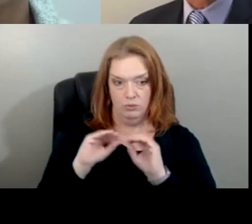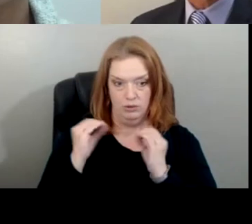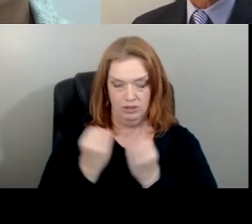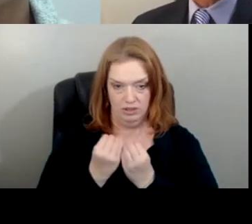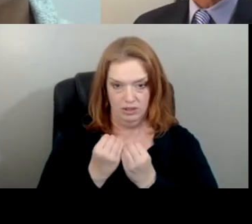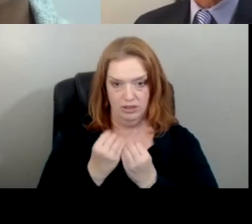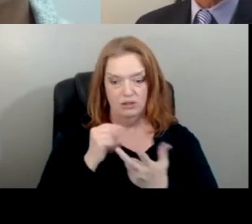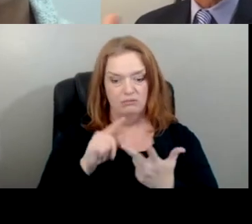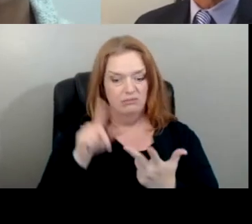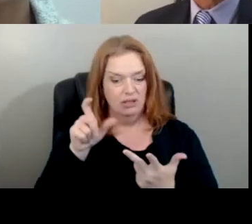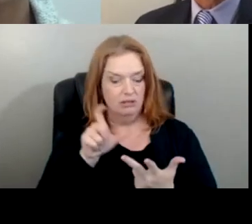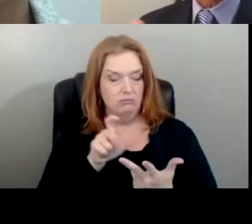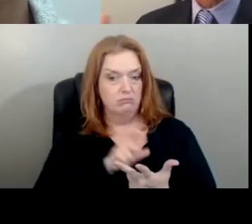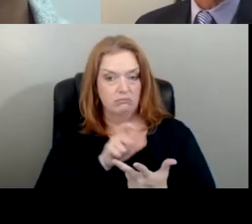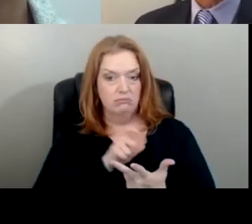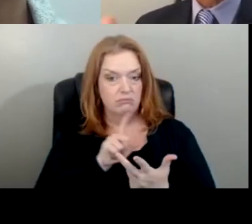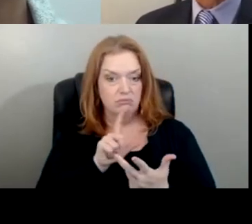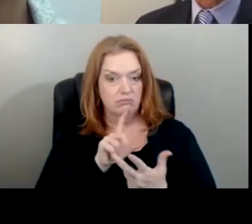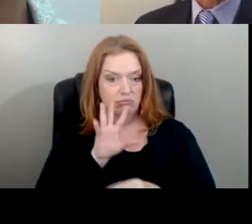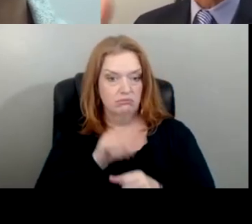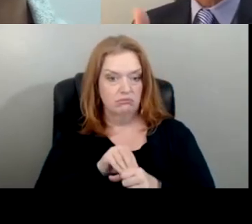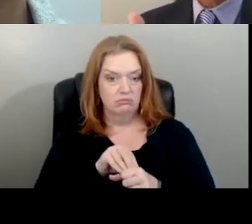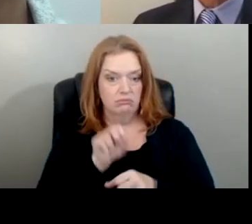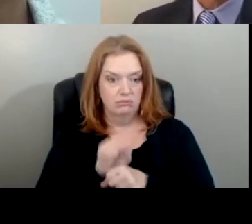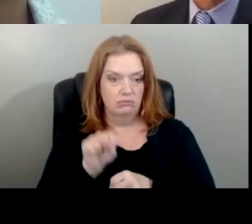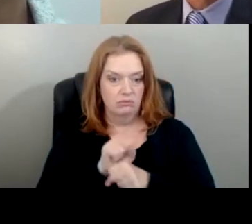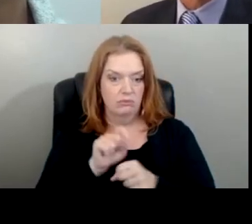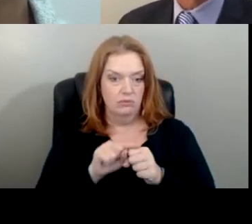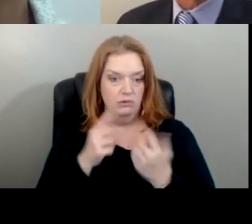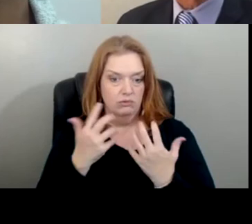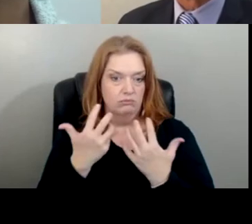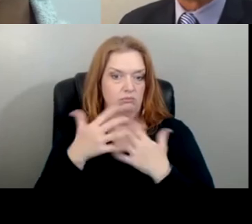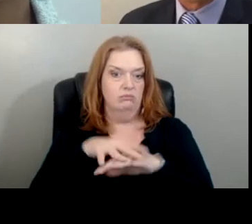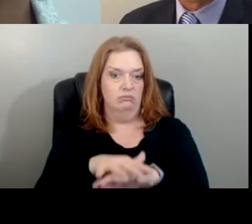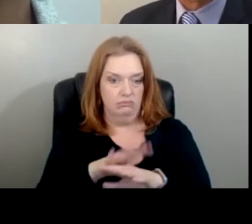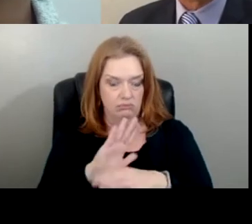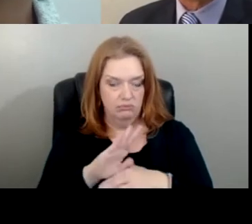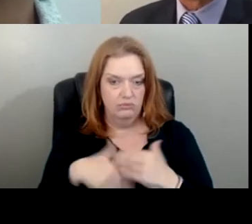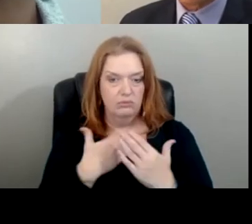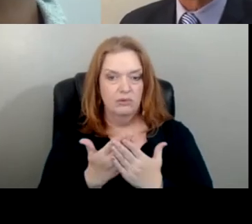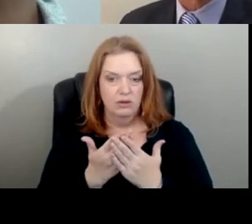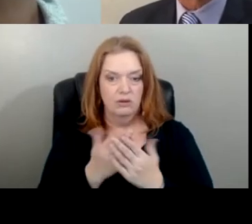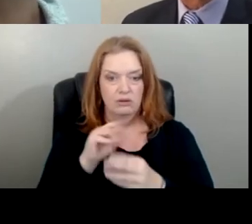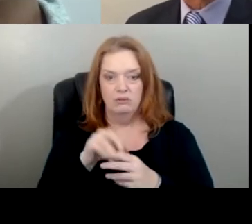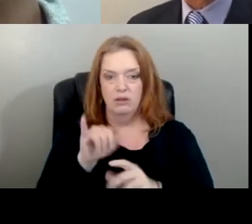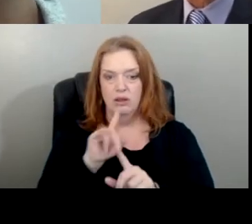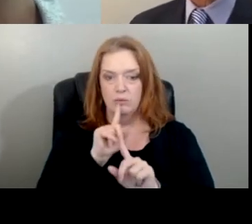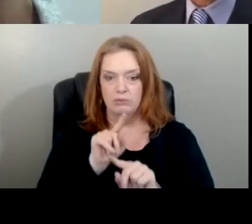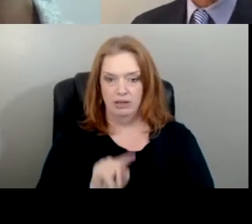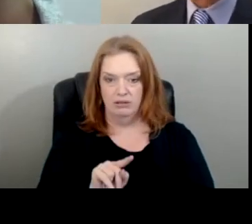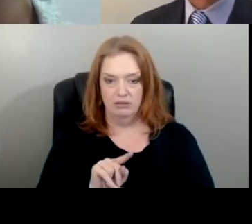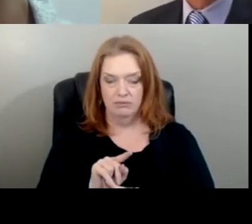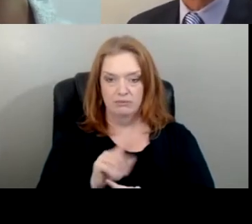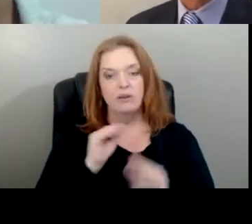and it needs law enforcement to work to integrate all these into the response, and obviously